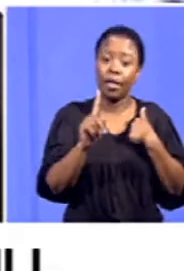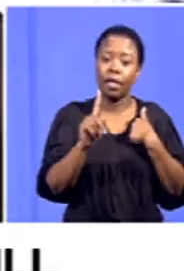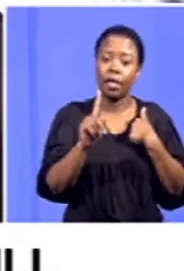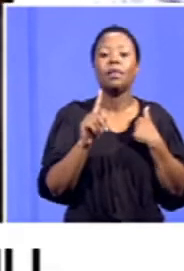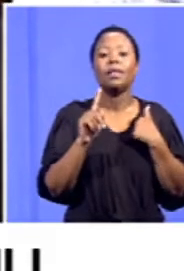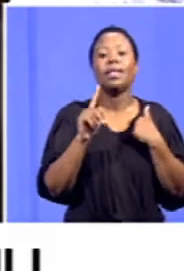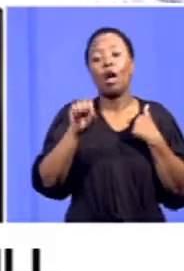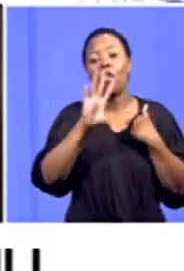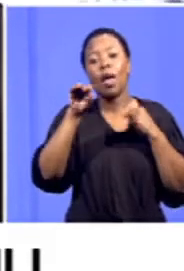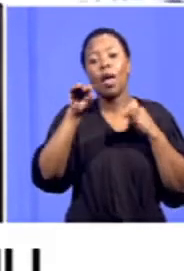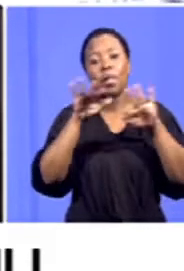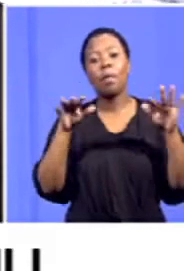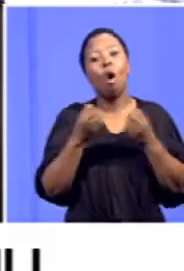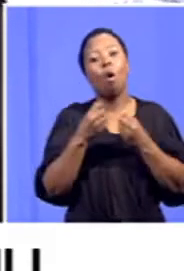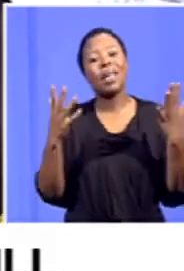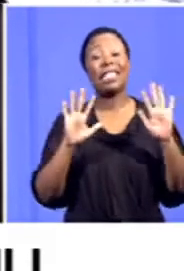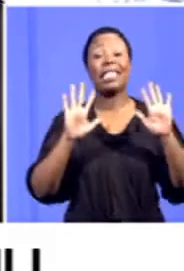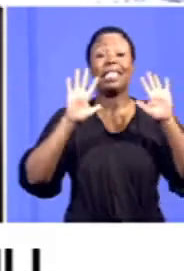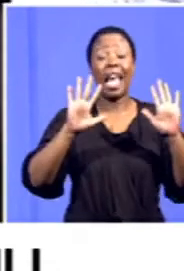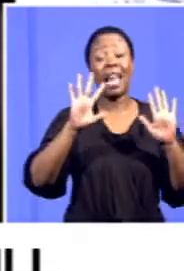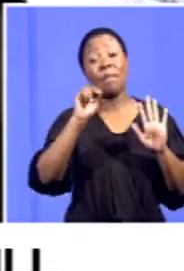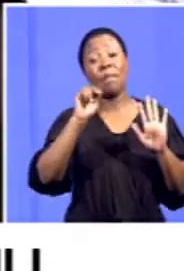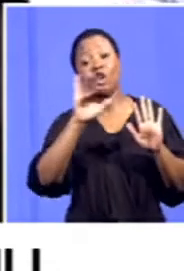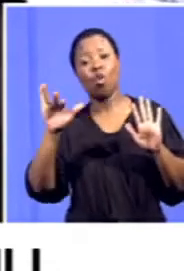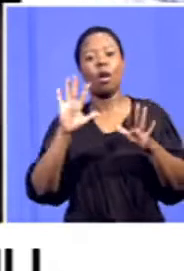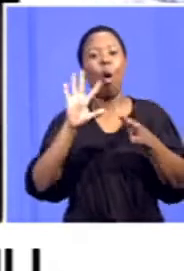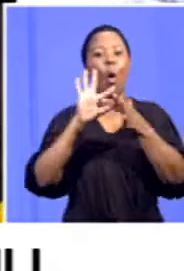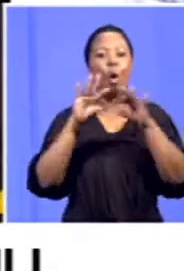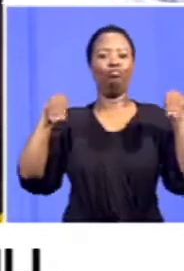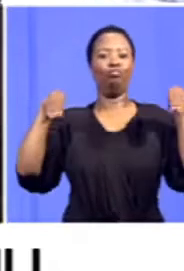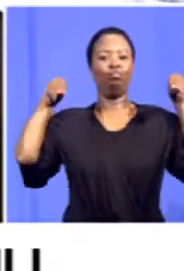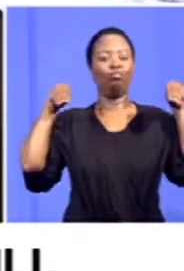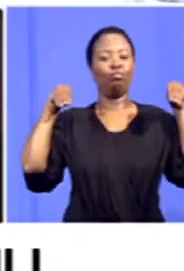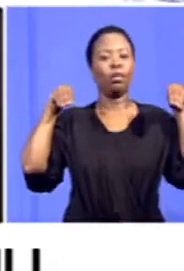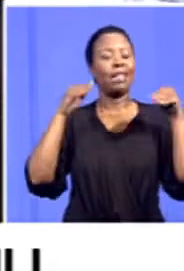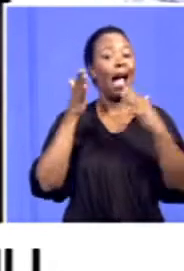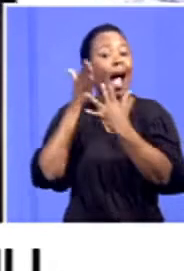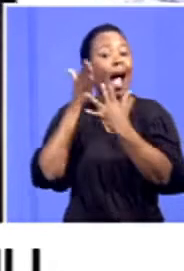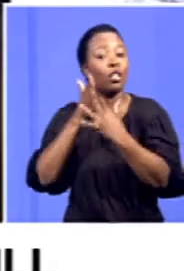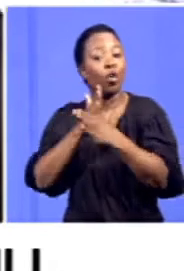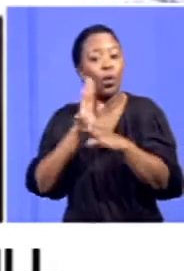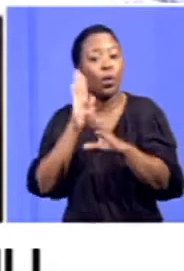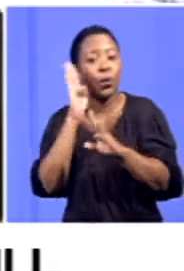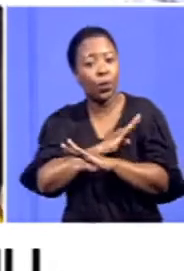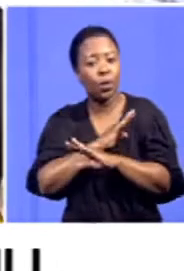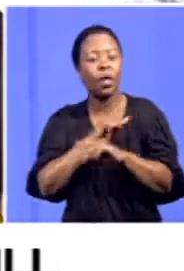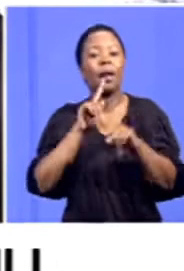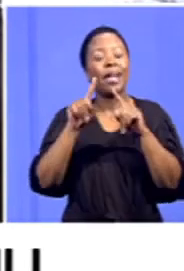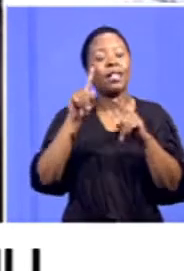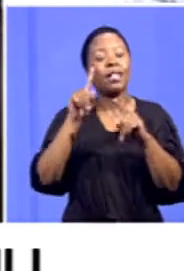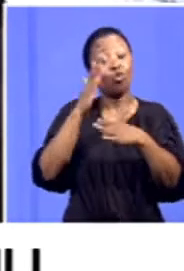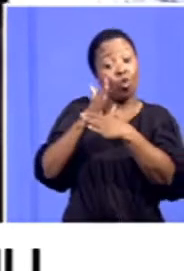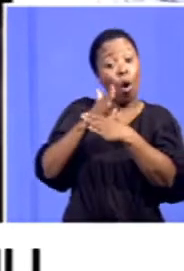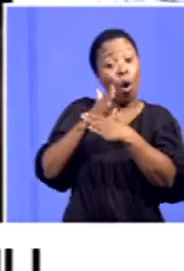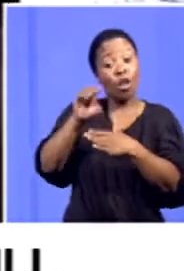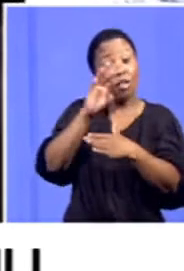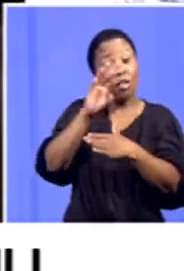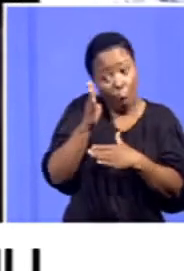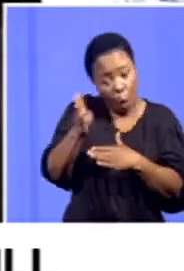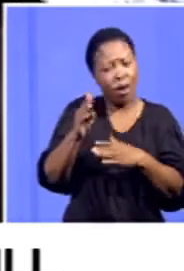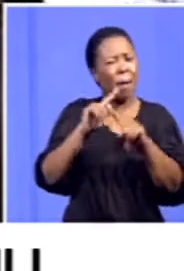South Africans who are seated at home, who do not have access to jobs, and there are jobs in South Africa, but those jobs are not actually